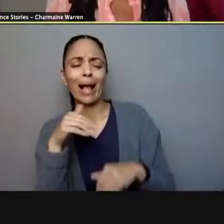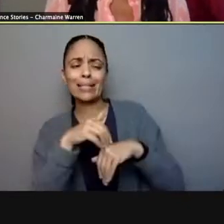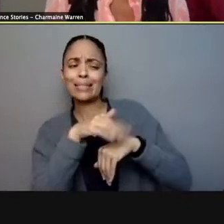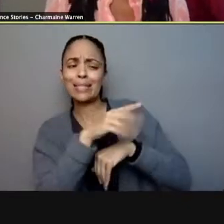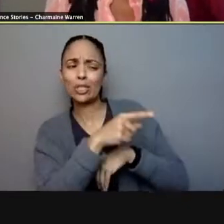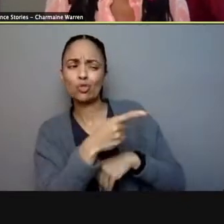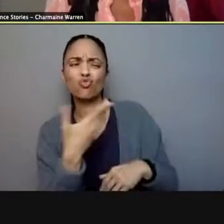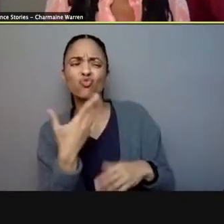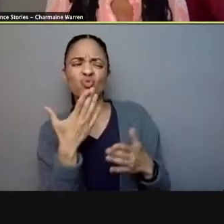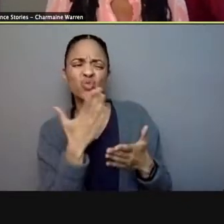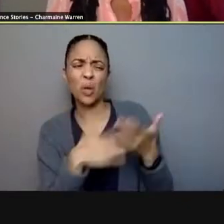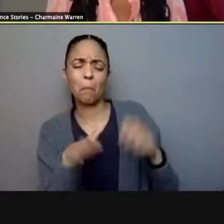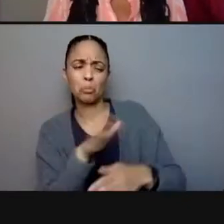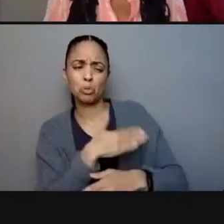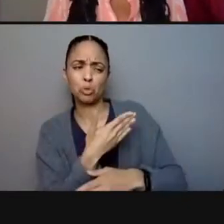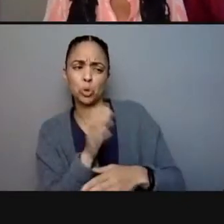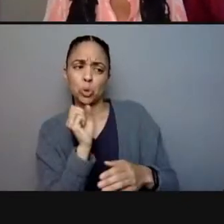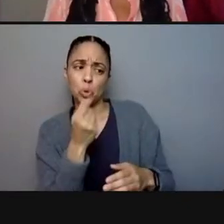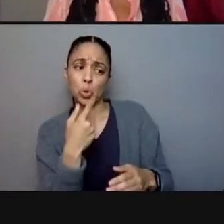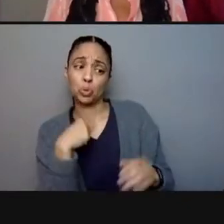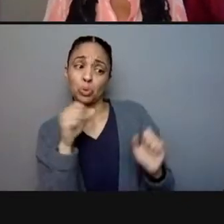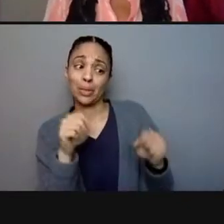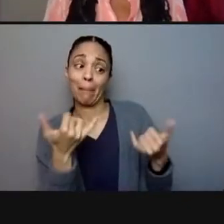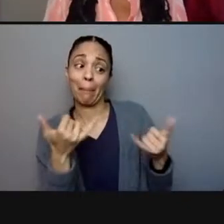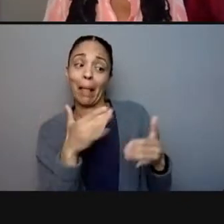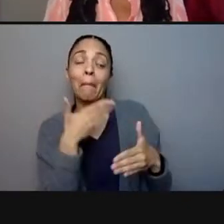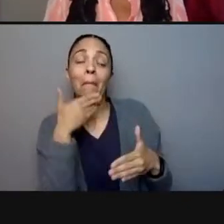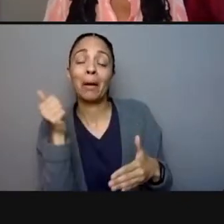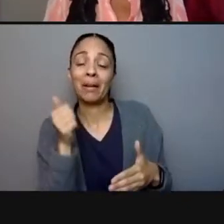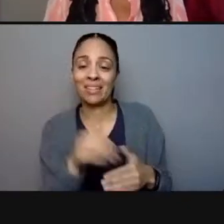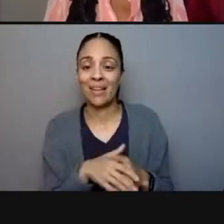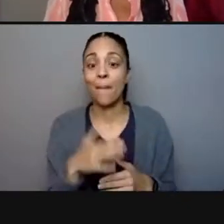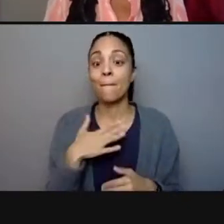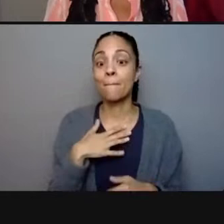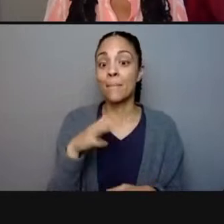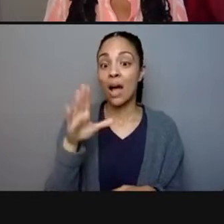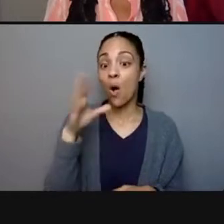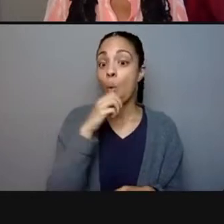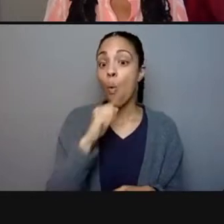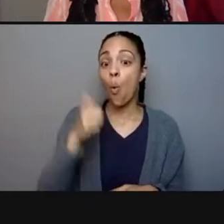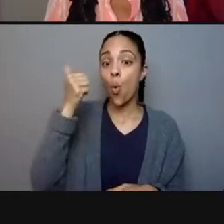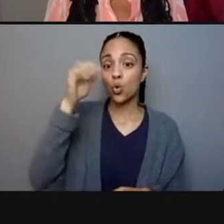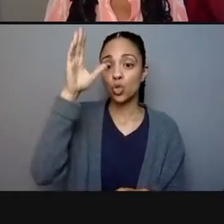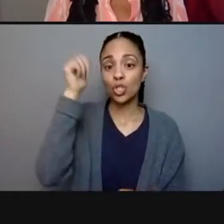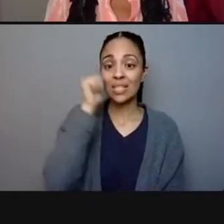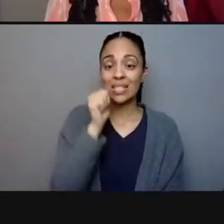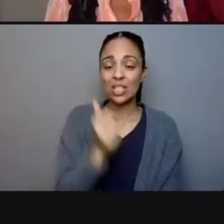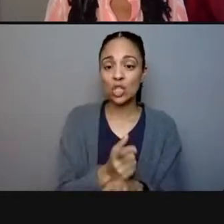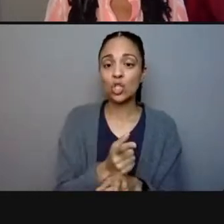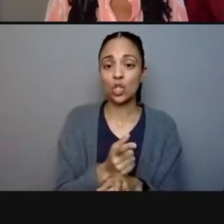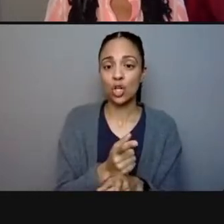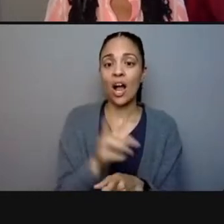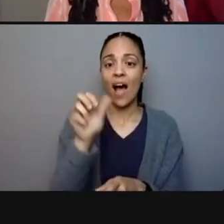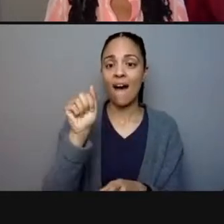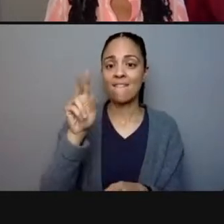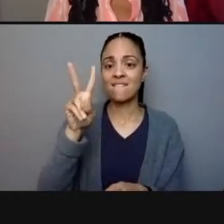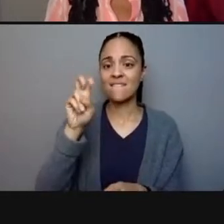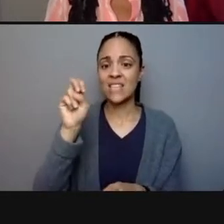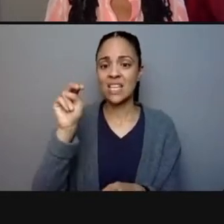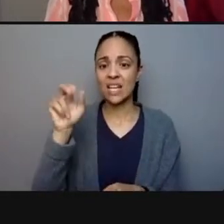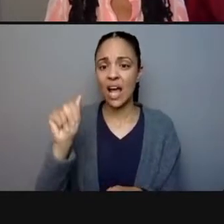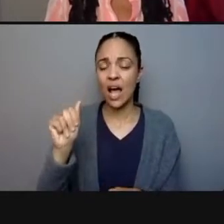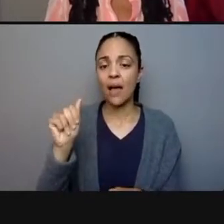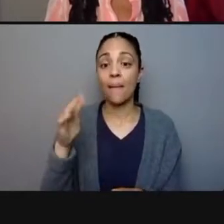under that is both my older sister Davina, who's another teacher, principal, musician, and my youngest sister Martina,